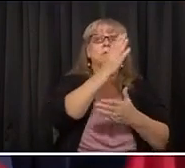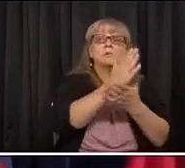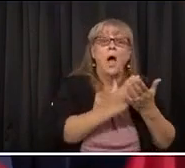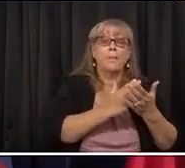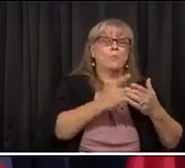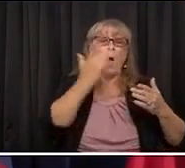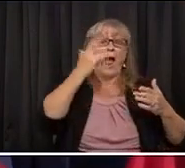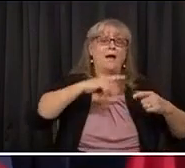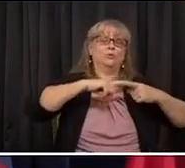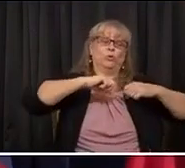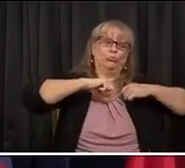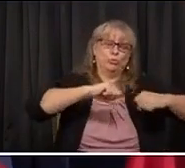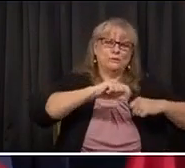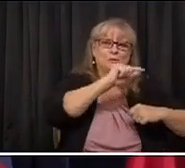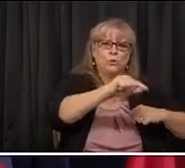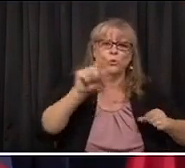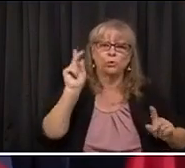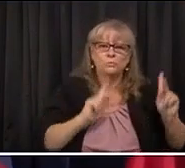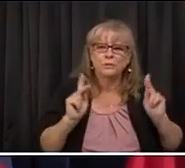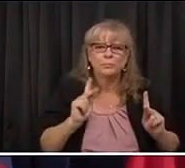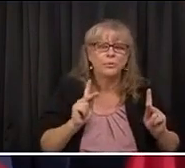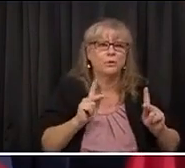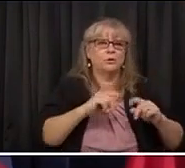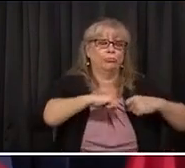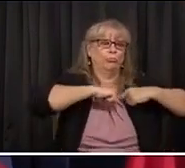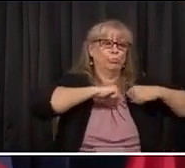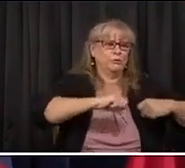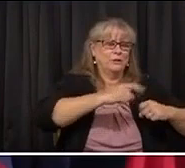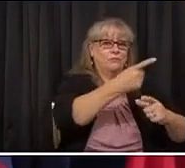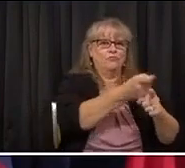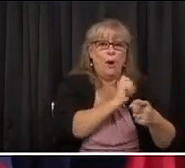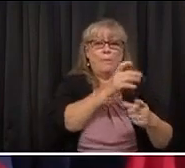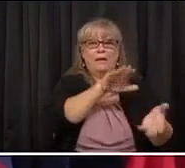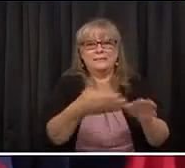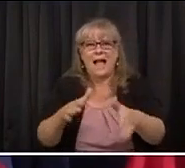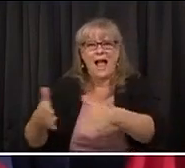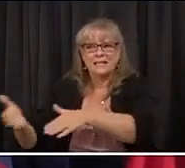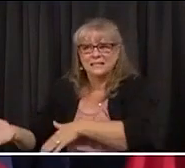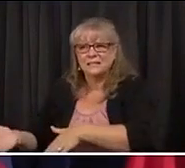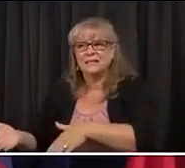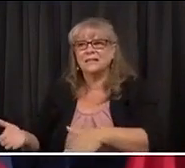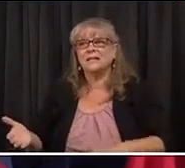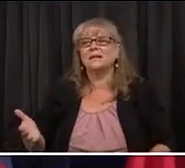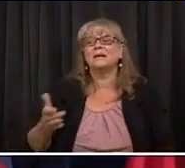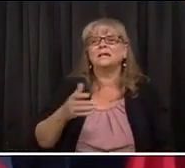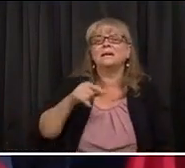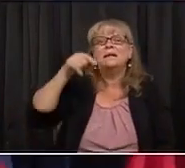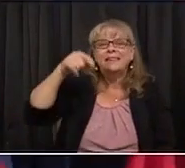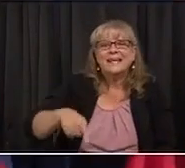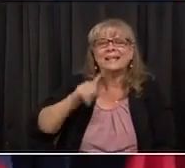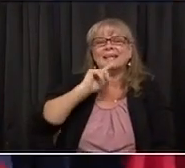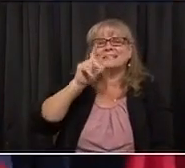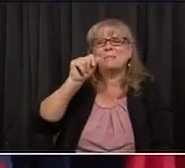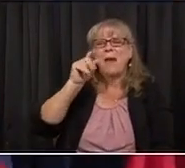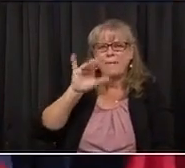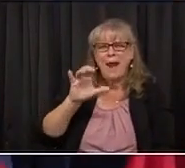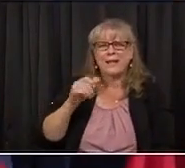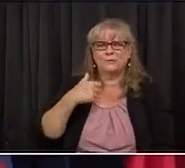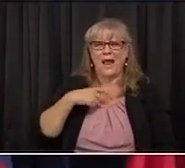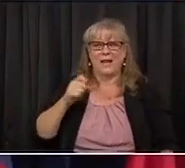know, during this entire pandemic, we're always faced between the less bad of multiple choices. So to me, it's a